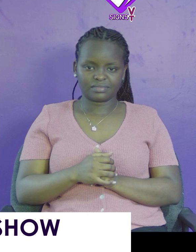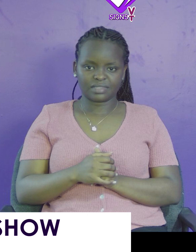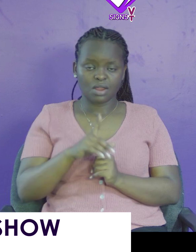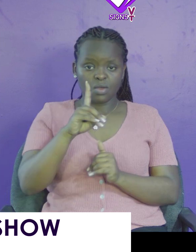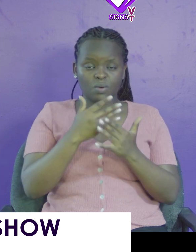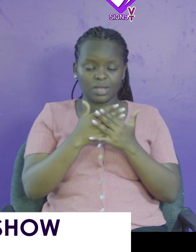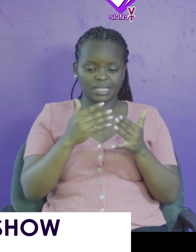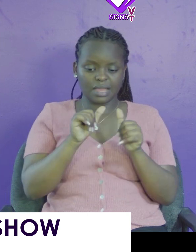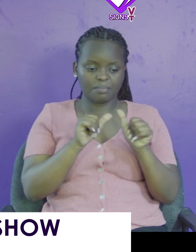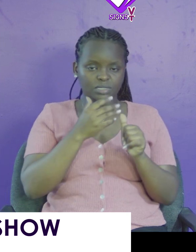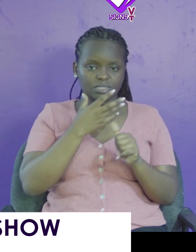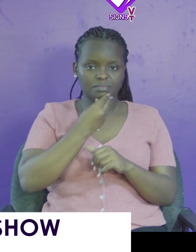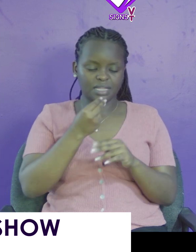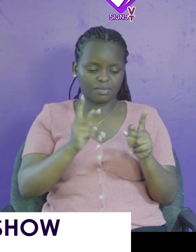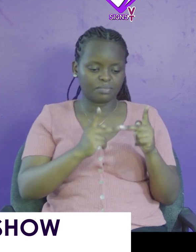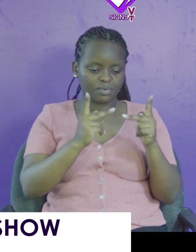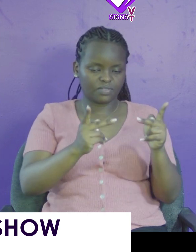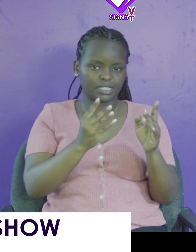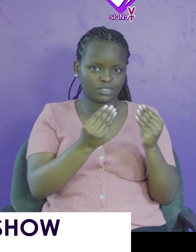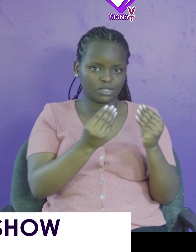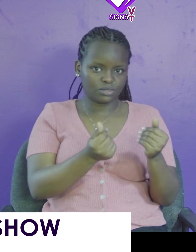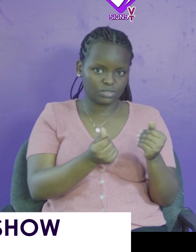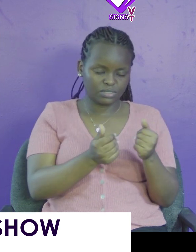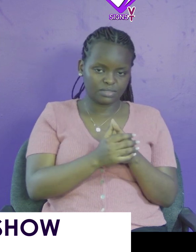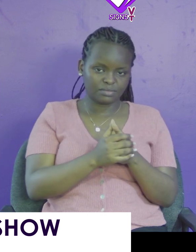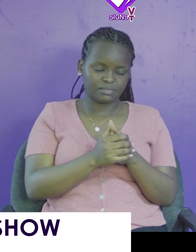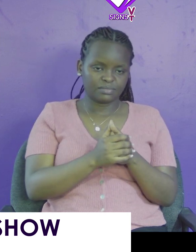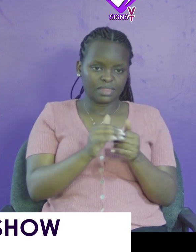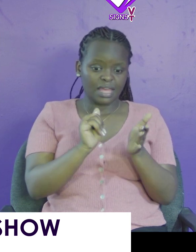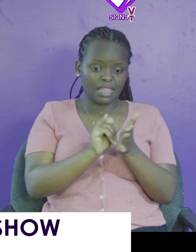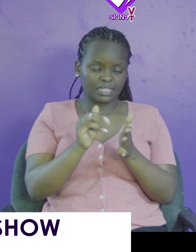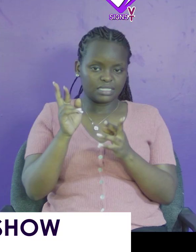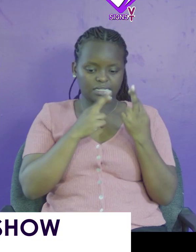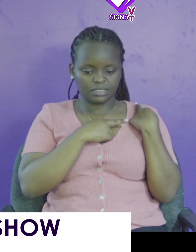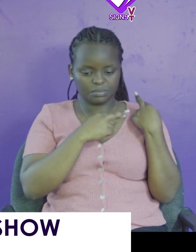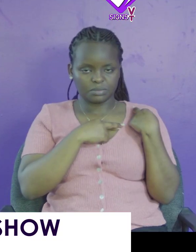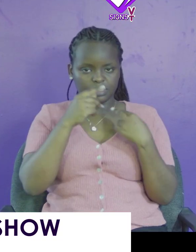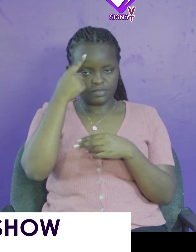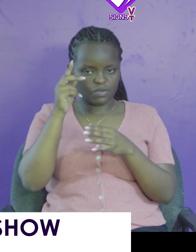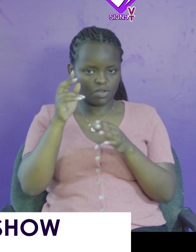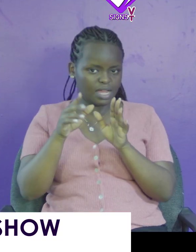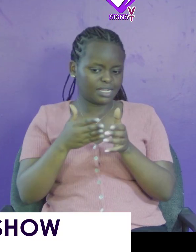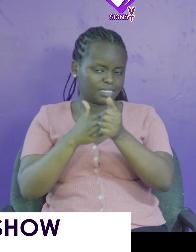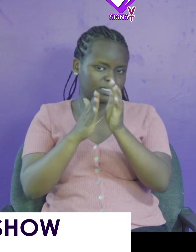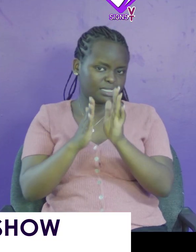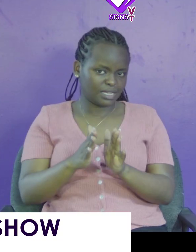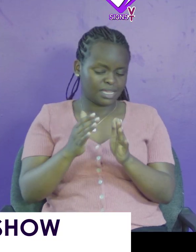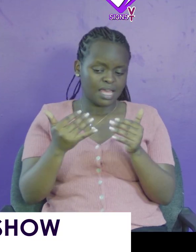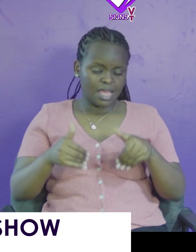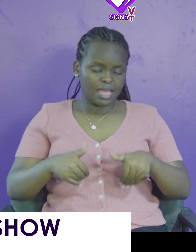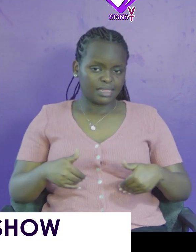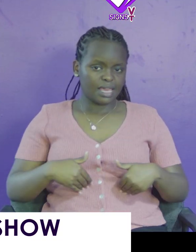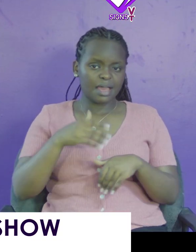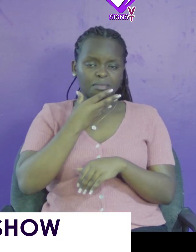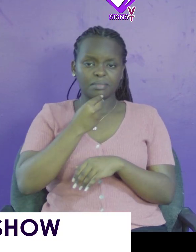about men, they provide solutions. And that is the role of a leader. Of course, yes. Yes. And the young men of today that